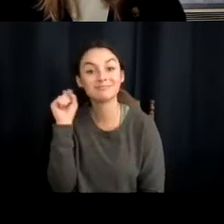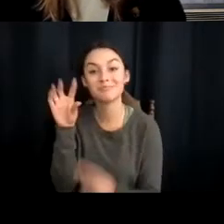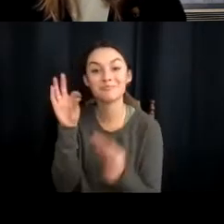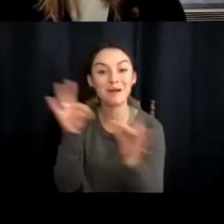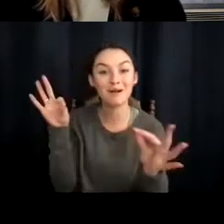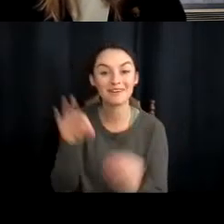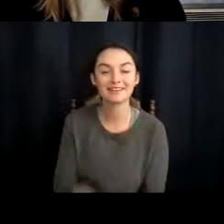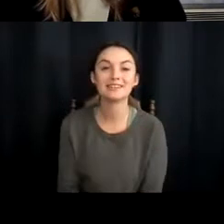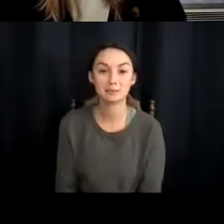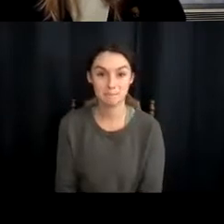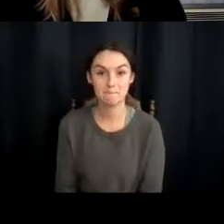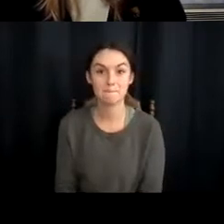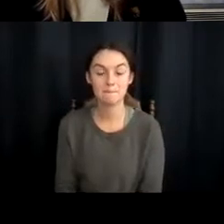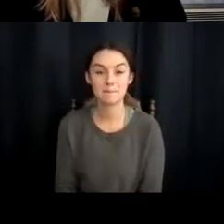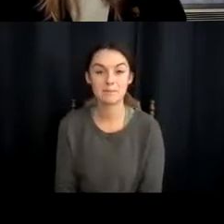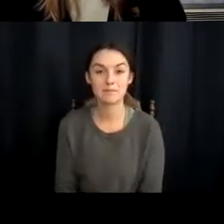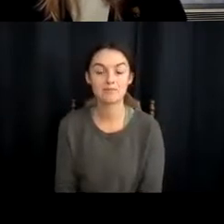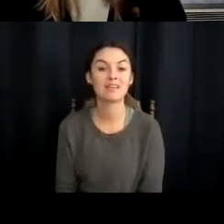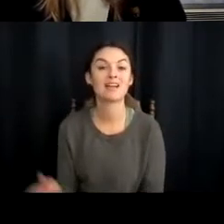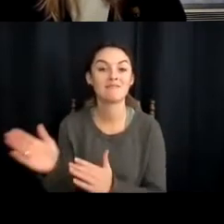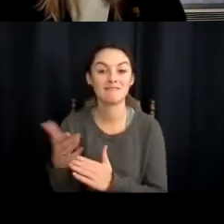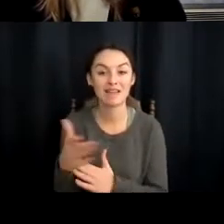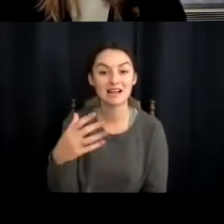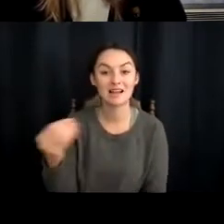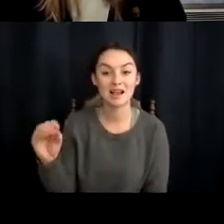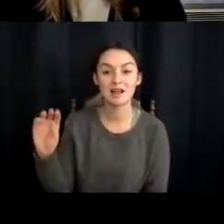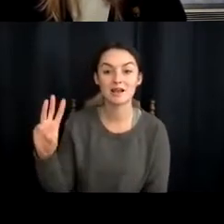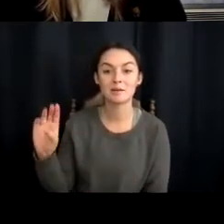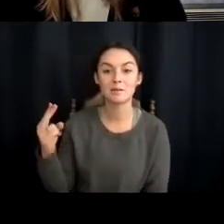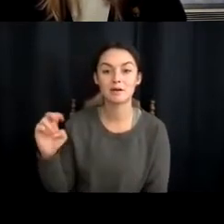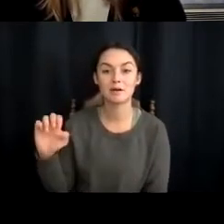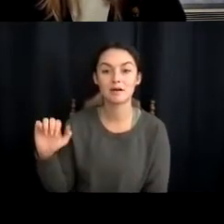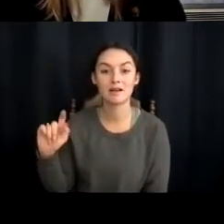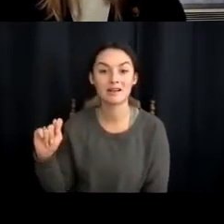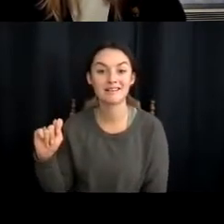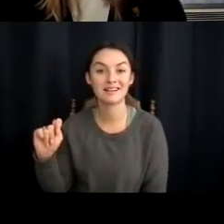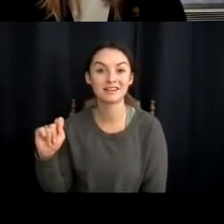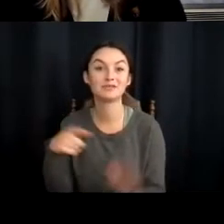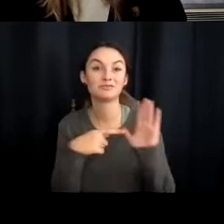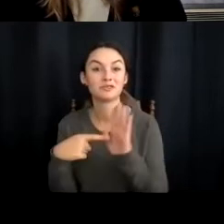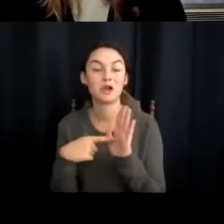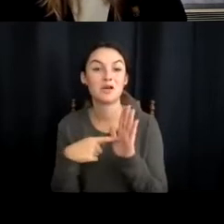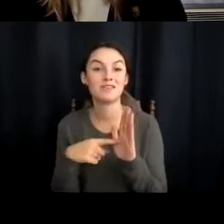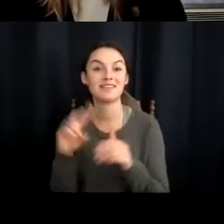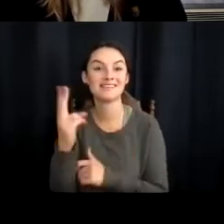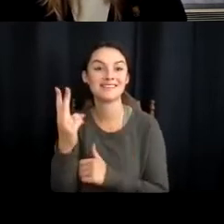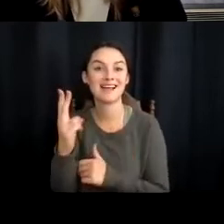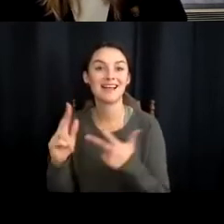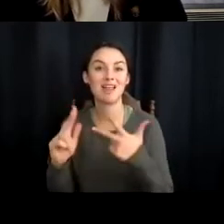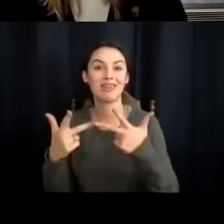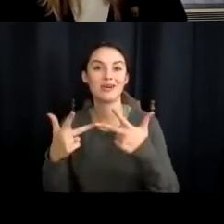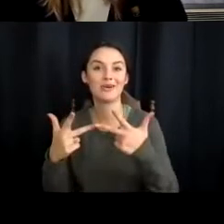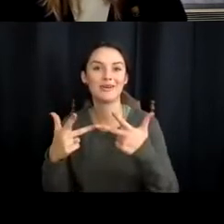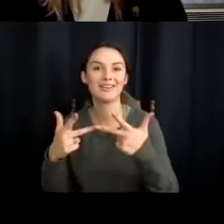So the fish and the wheat represent Oregon's second and third top industries. So the Douglas fir tree represented that